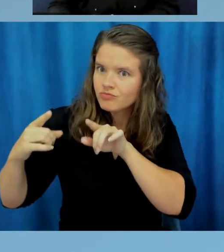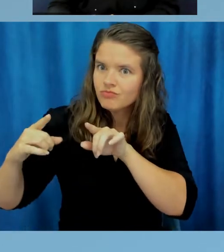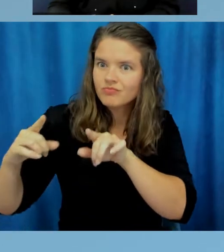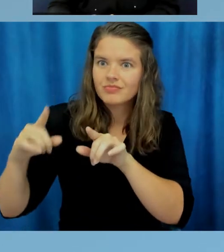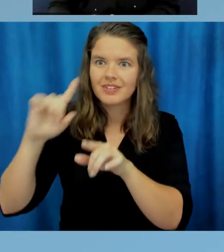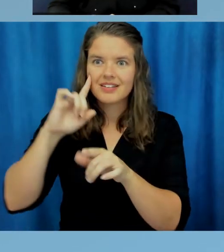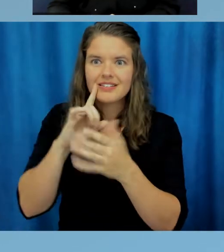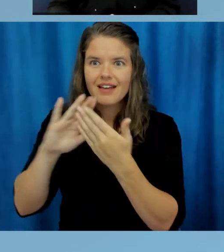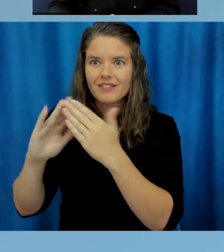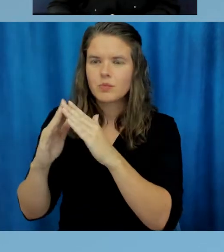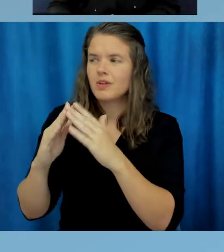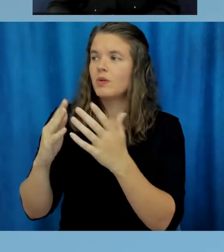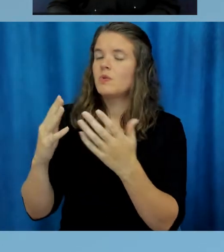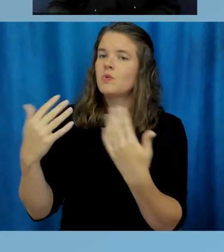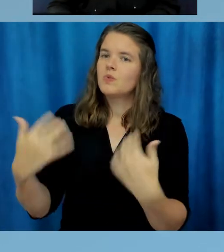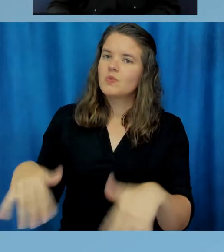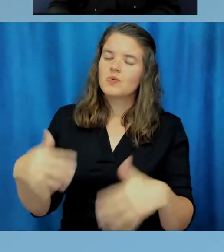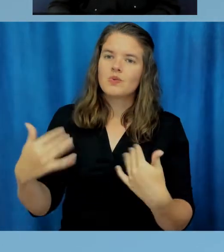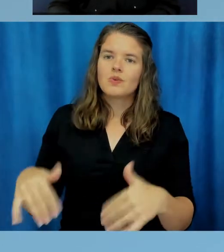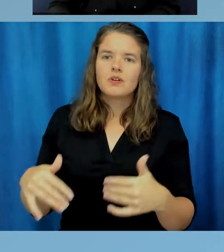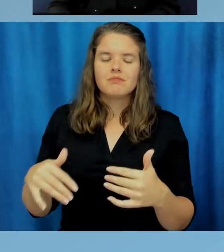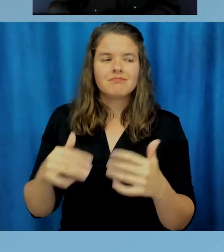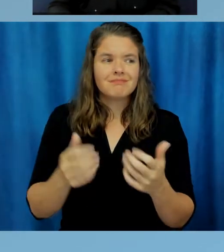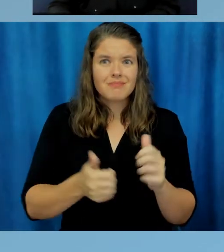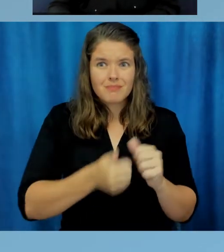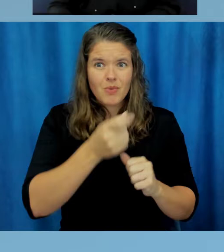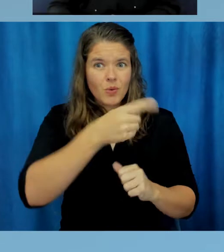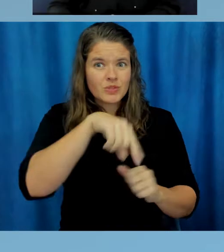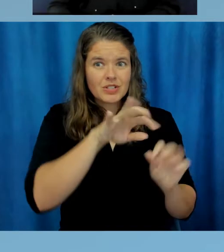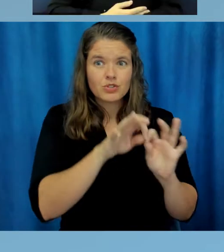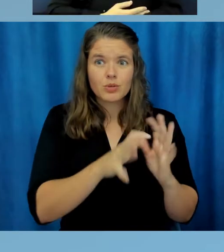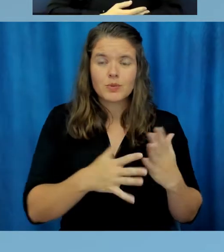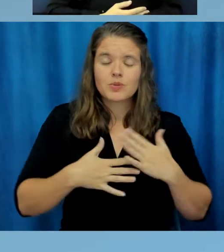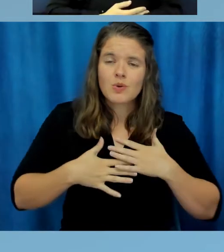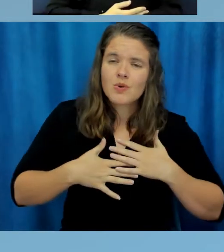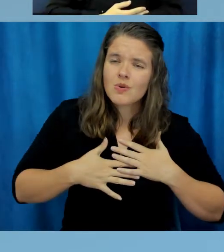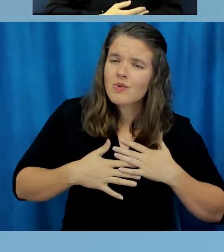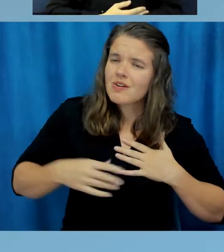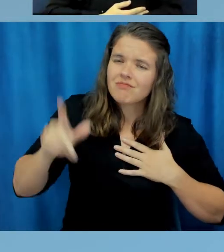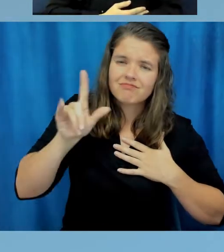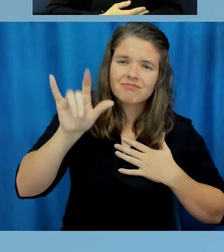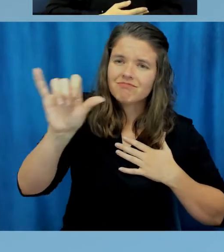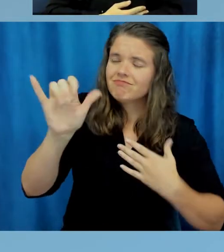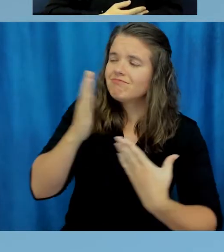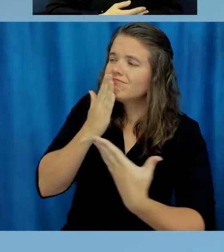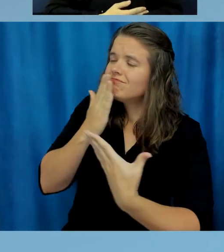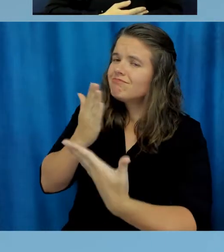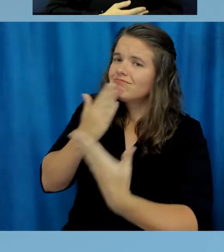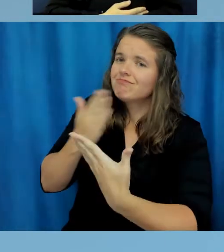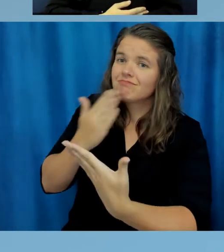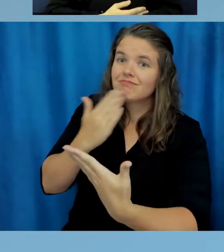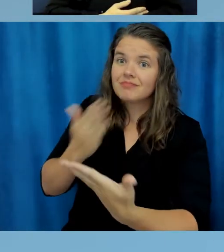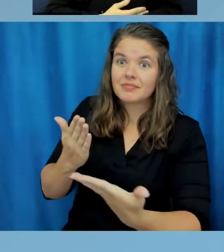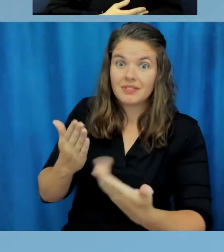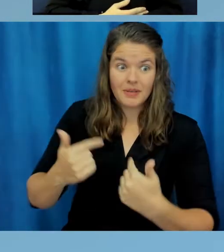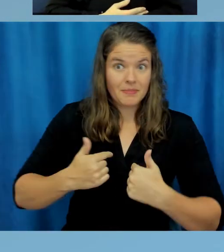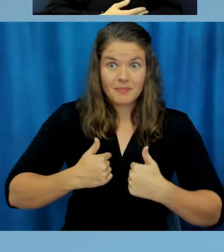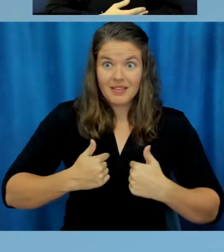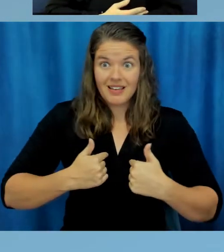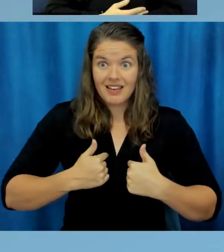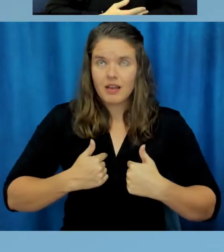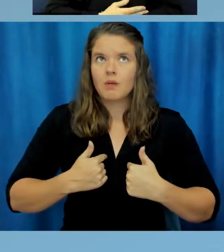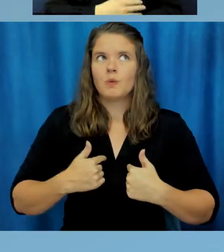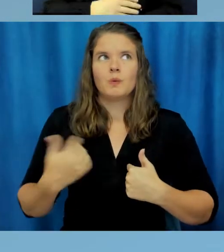an experience most interpreters are eternally grateful for. And I don't even know who I would